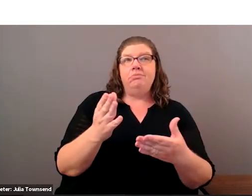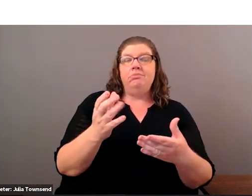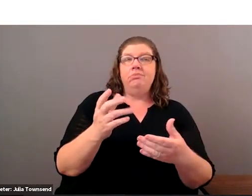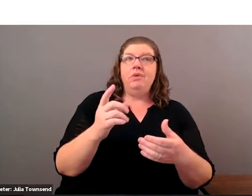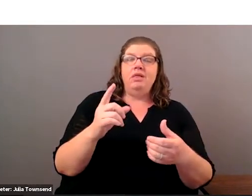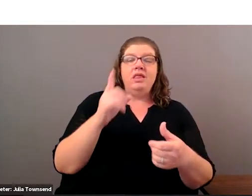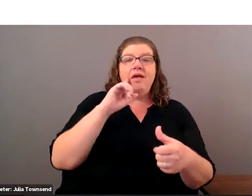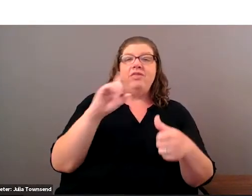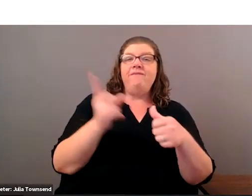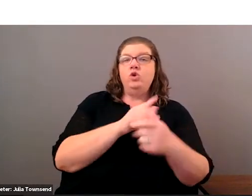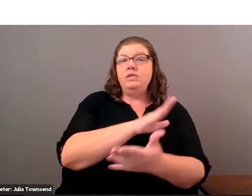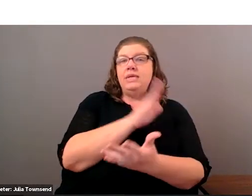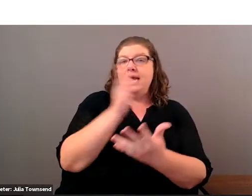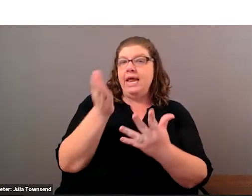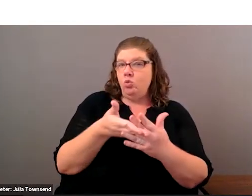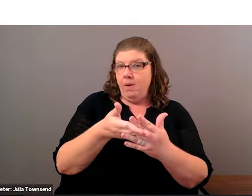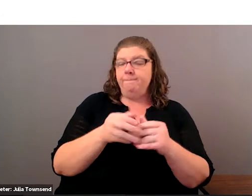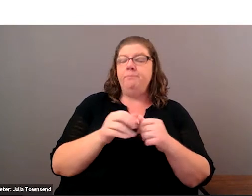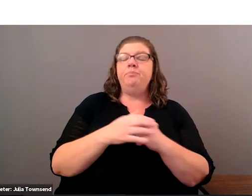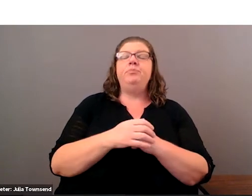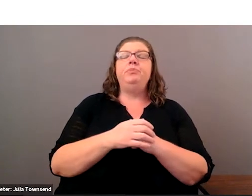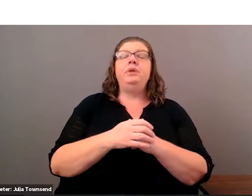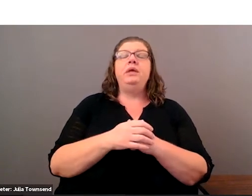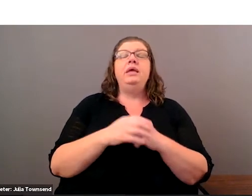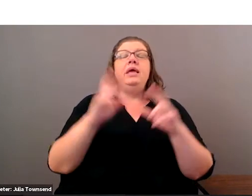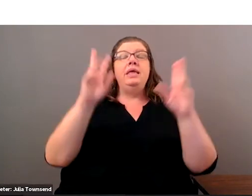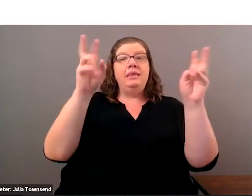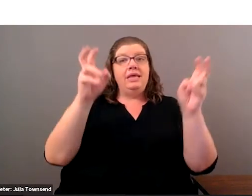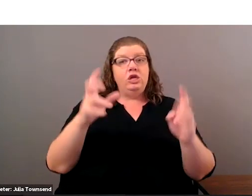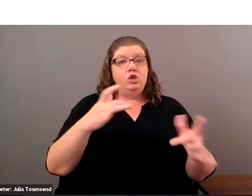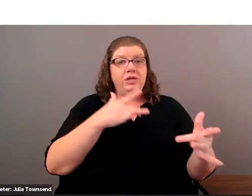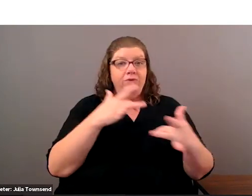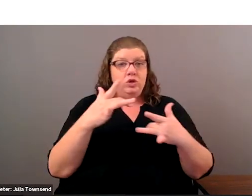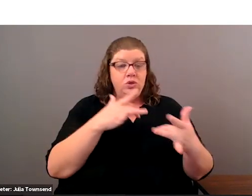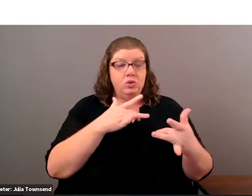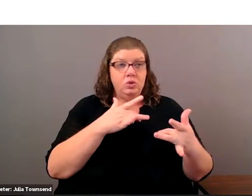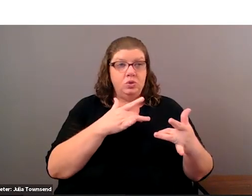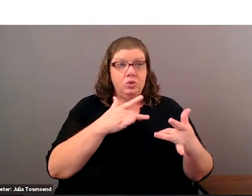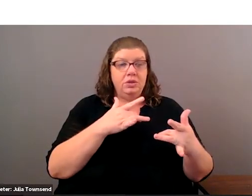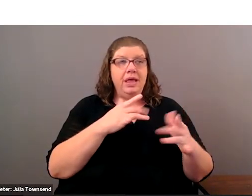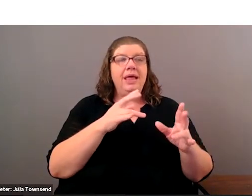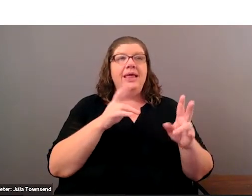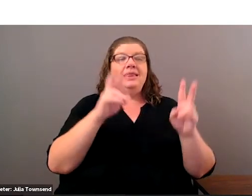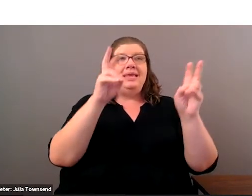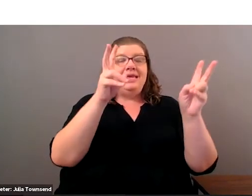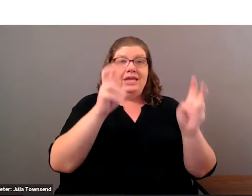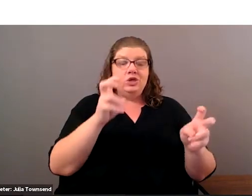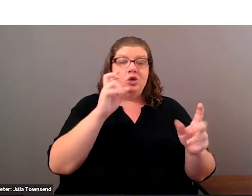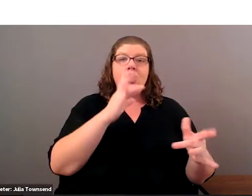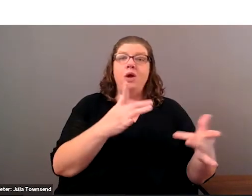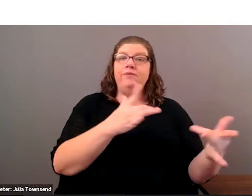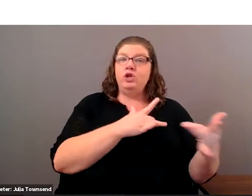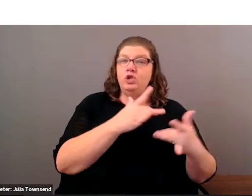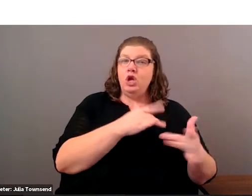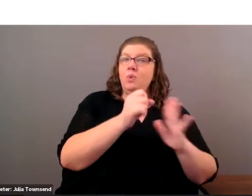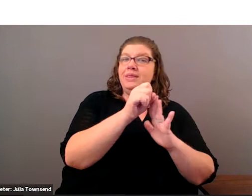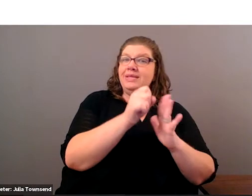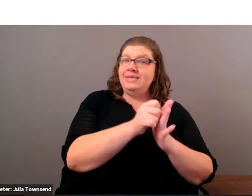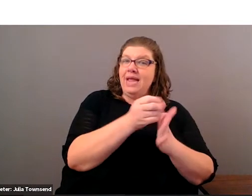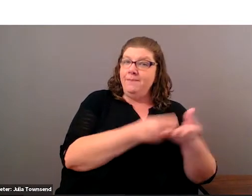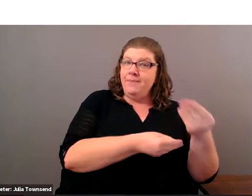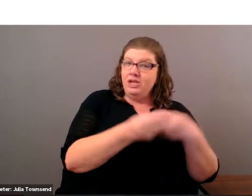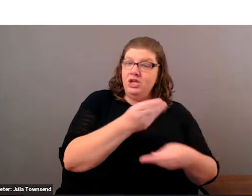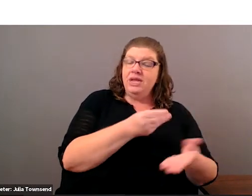interim. The issues that are of concern with the state budget is the funding